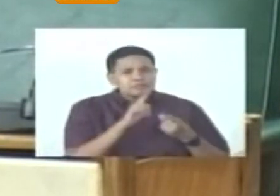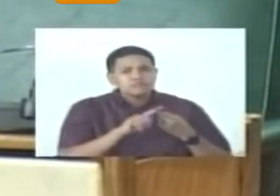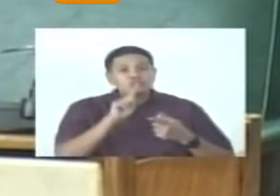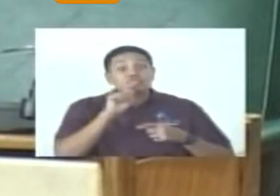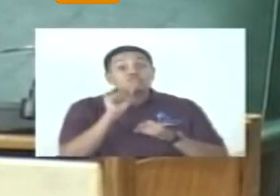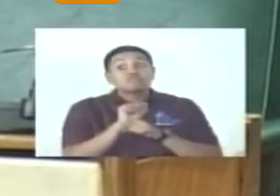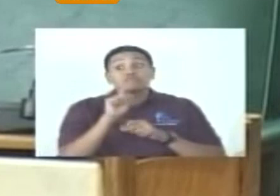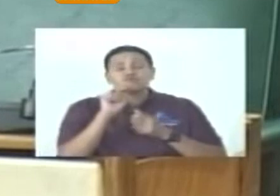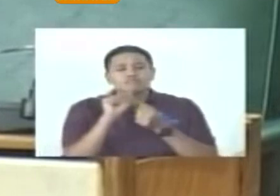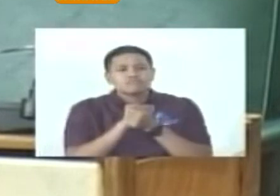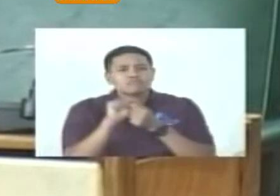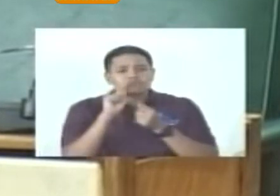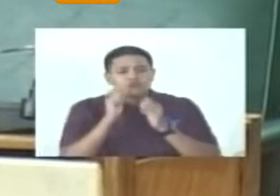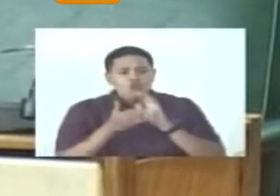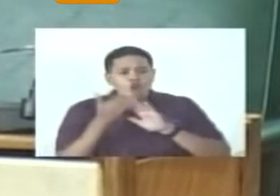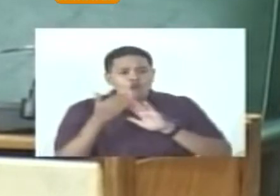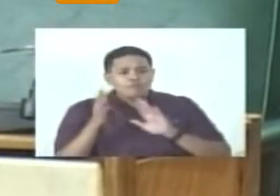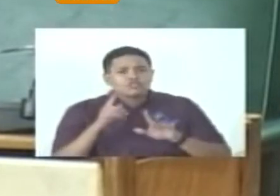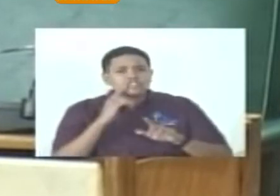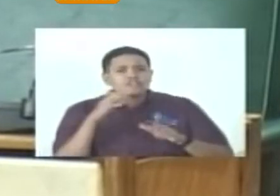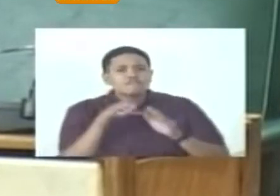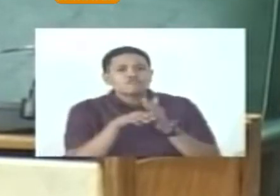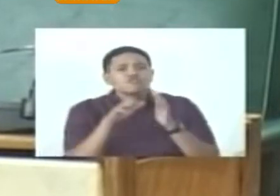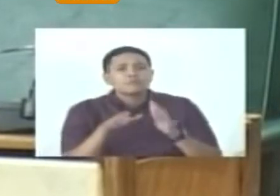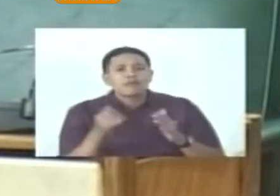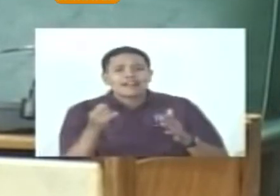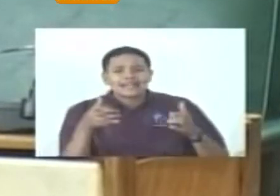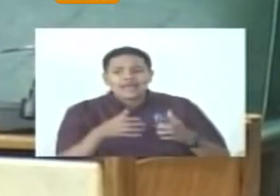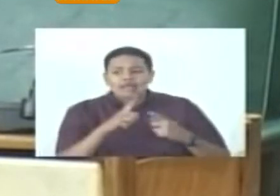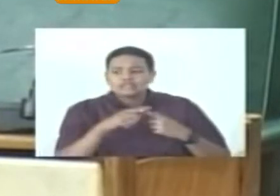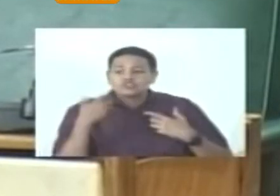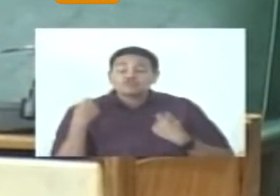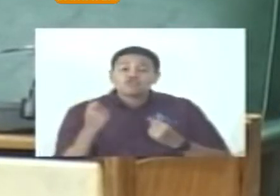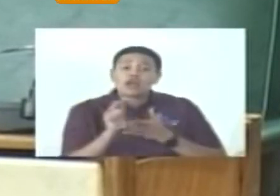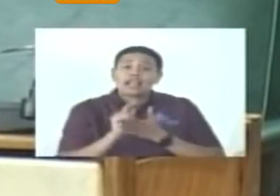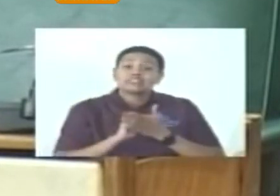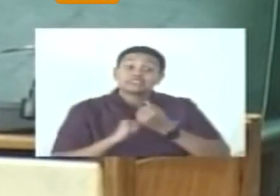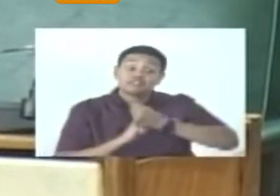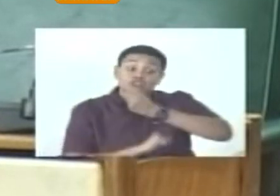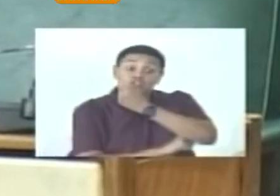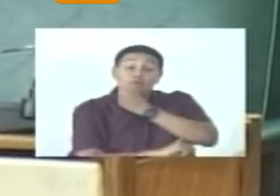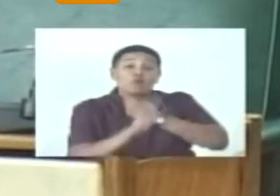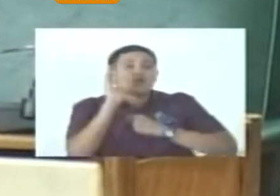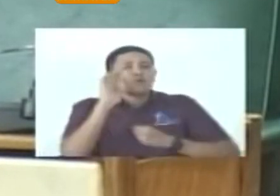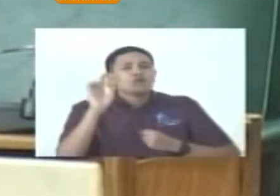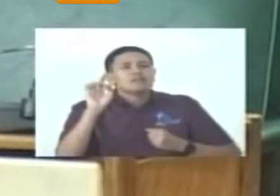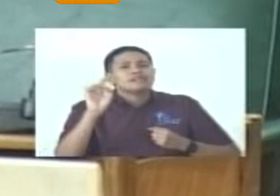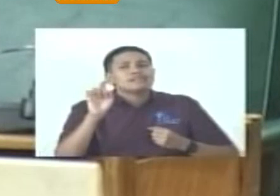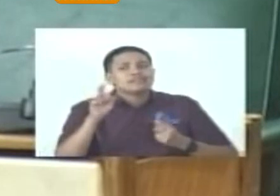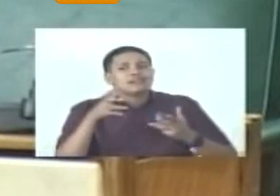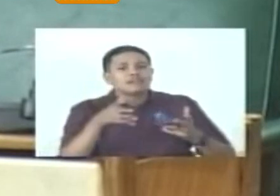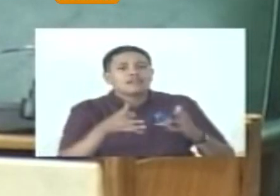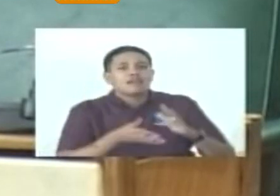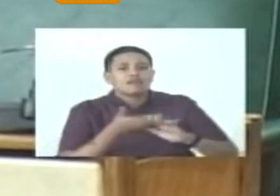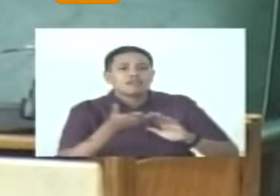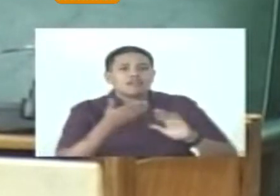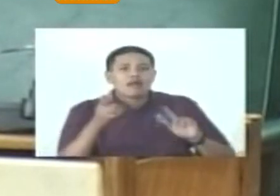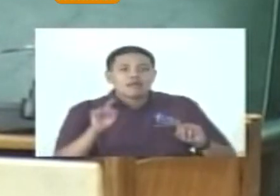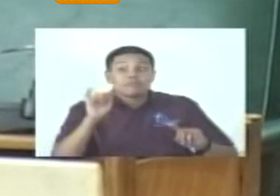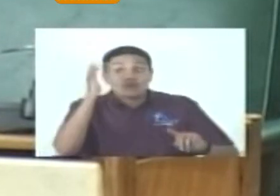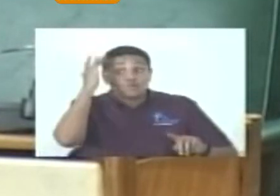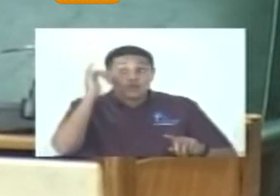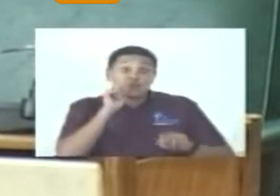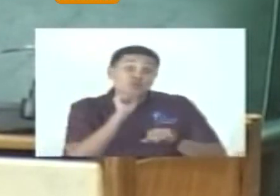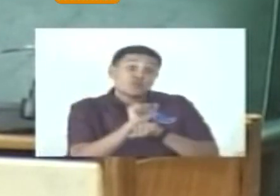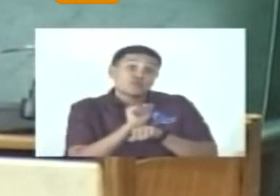ultimately dismantle the operations of criminal gangs, the strong legislative support will need to be present. This is why the